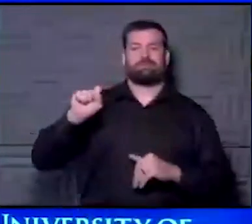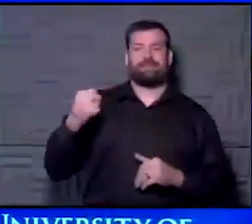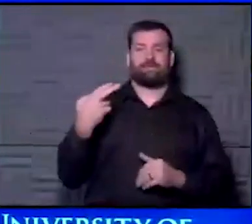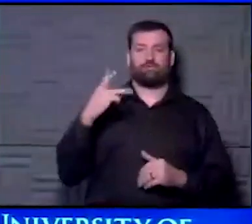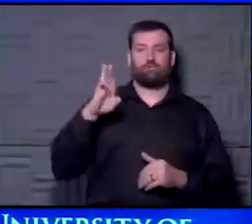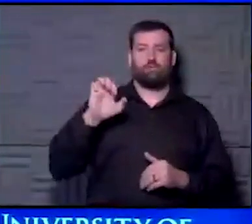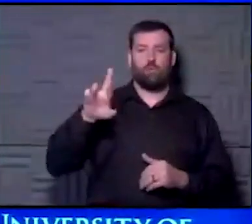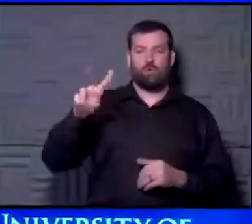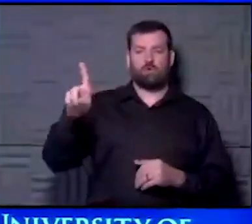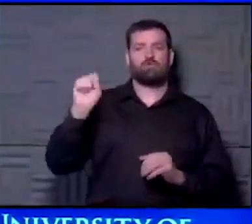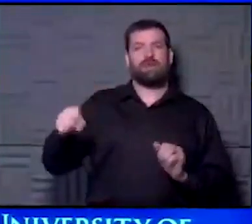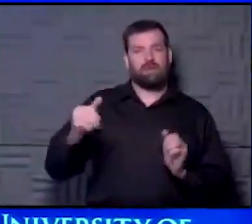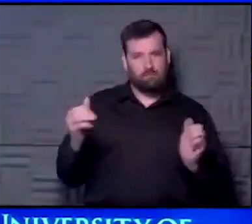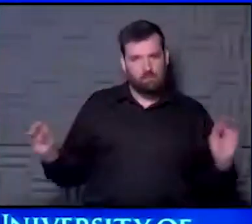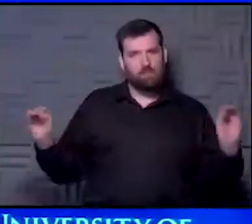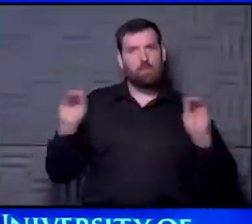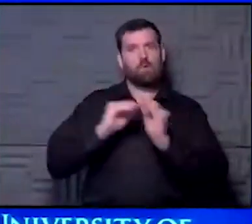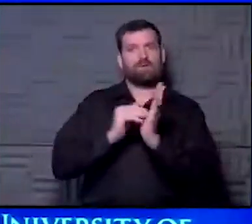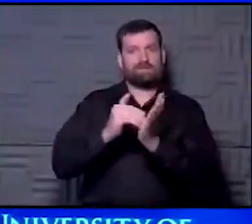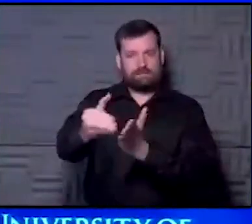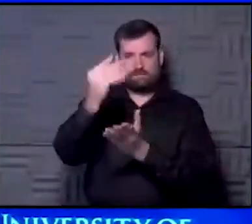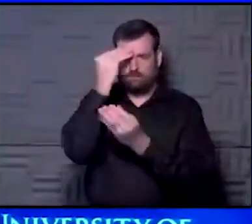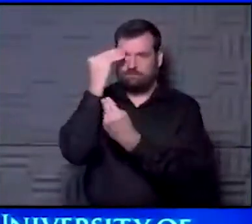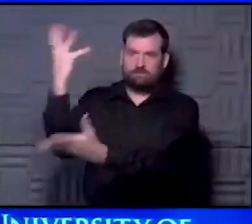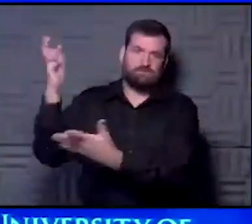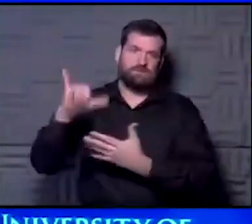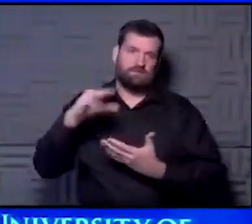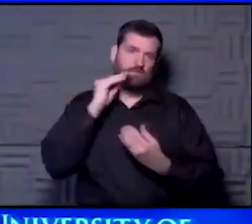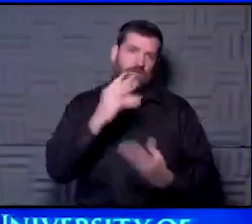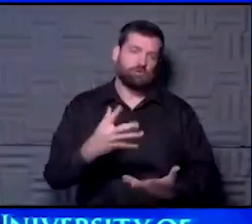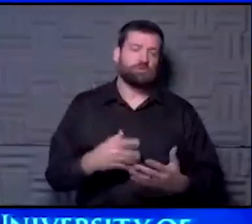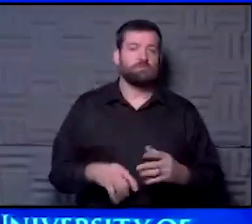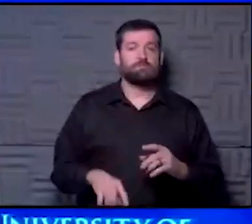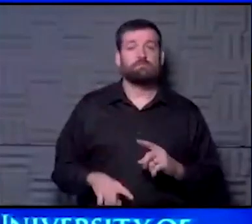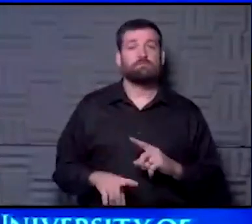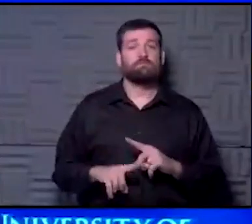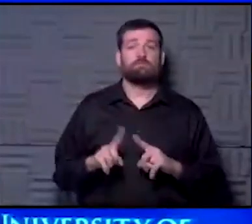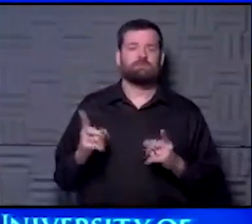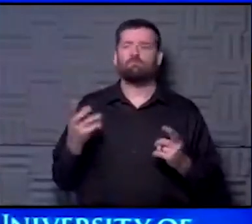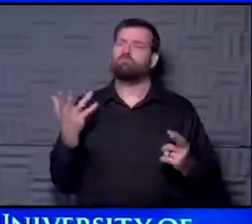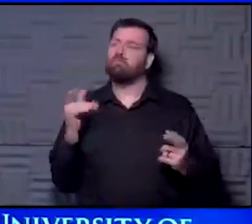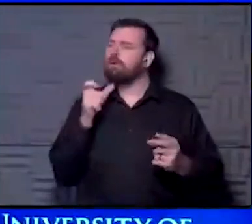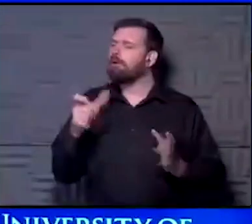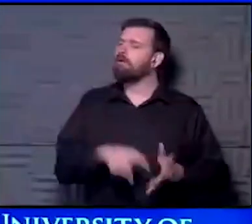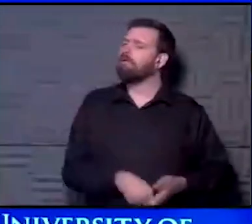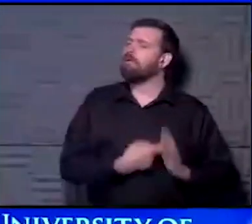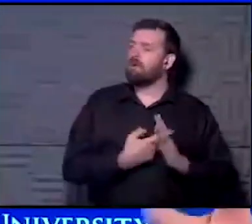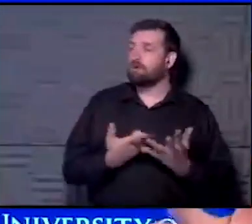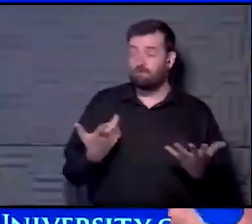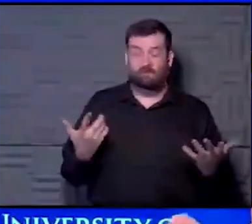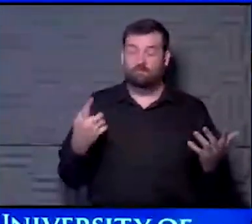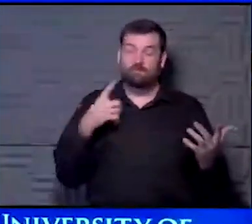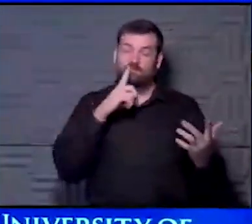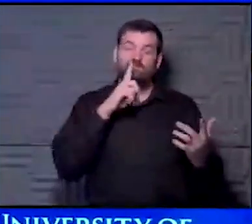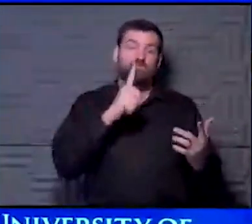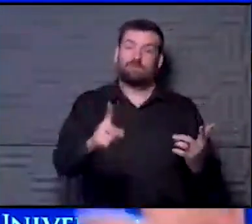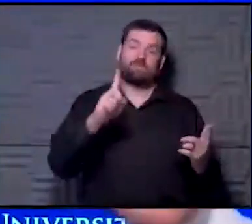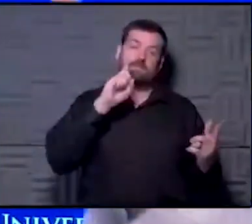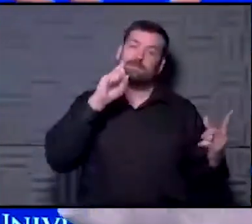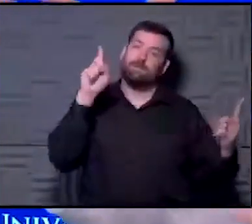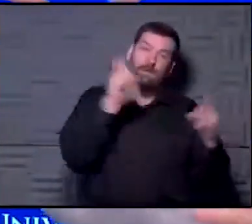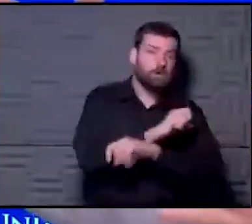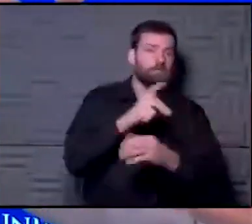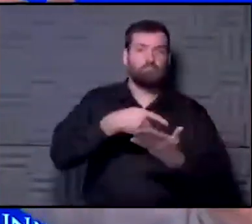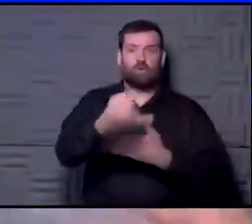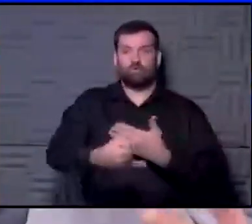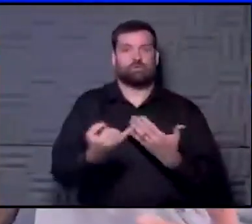it out there on a consistent way and report it on a consistent basis. But you think, oh, well, how come you didn't do that right from the start? Well, because this is a really complicated undertaking, and we